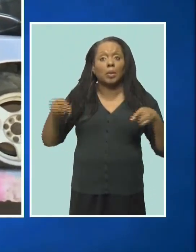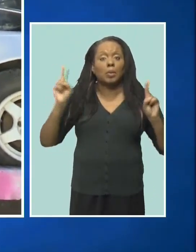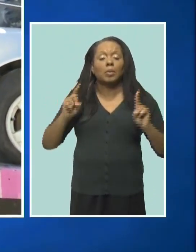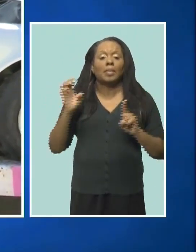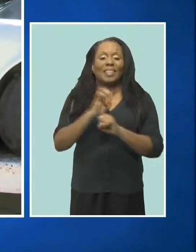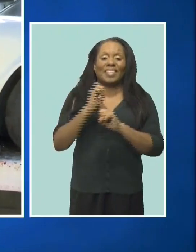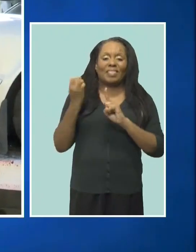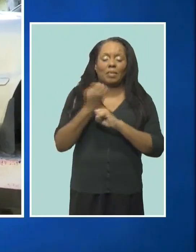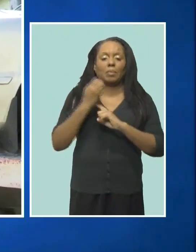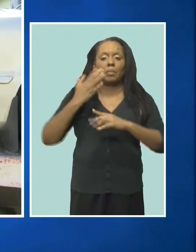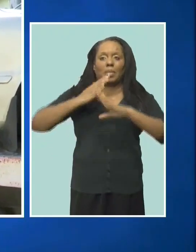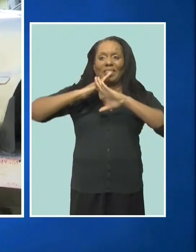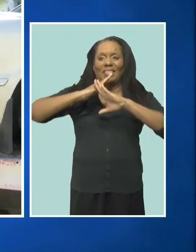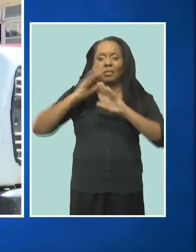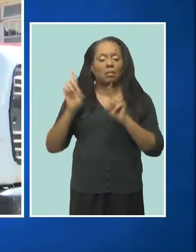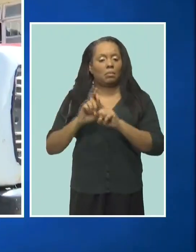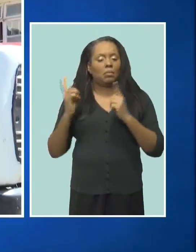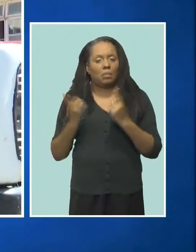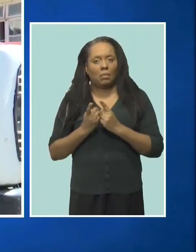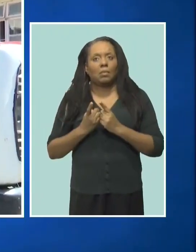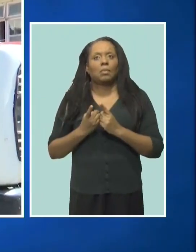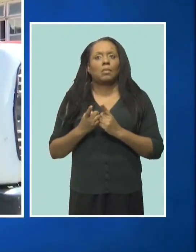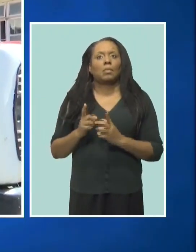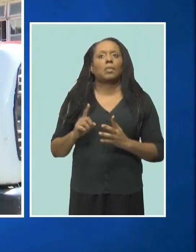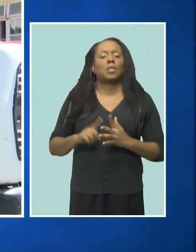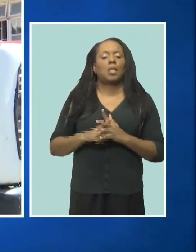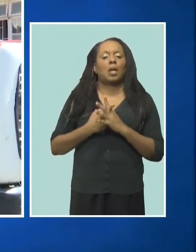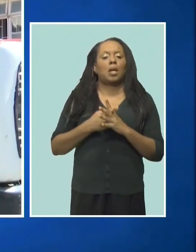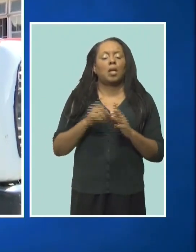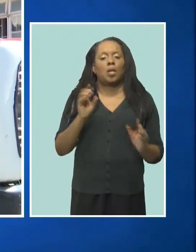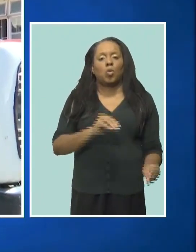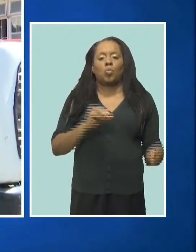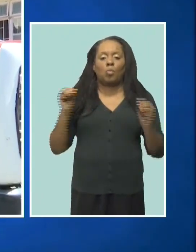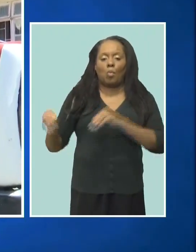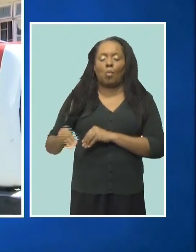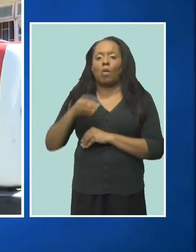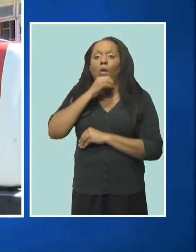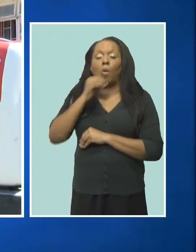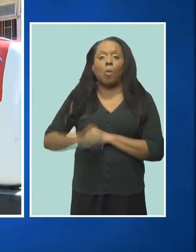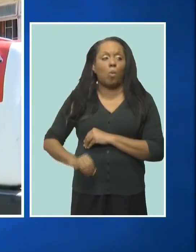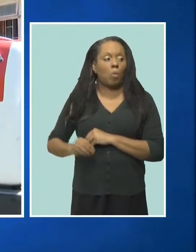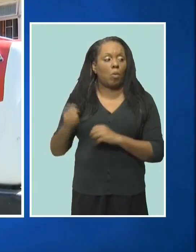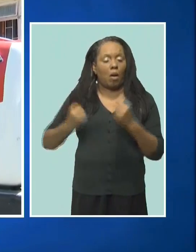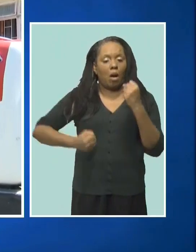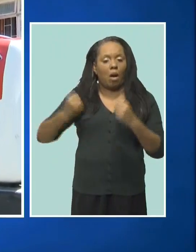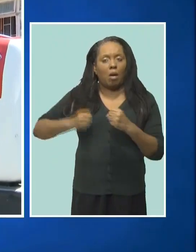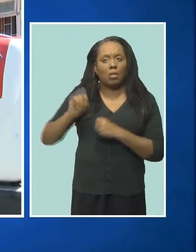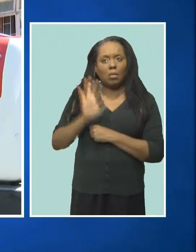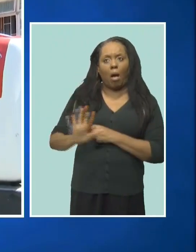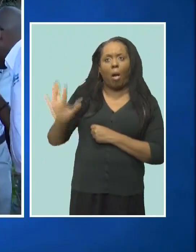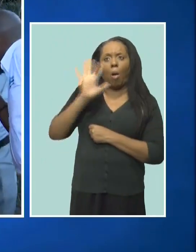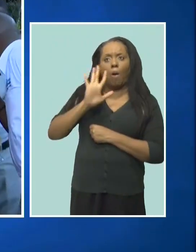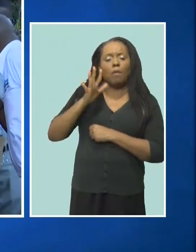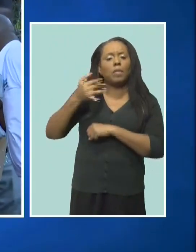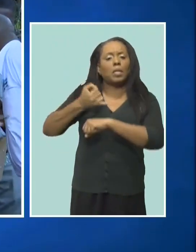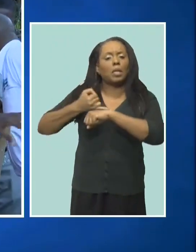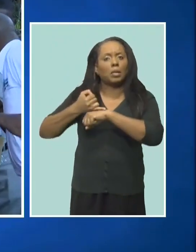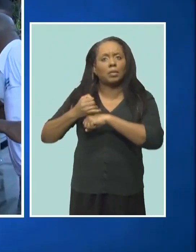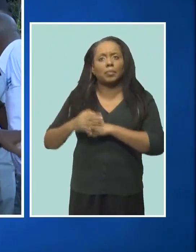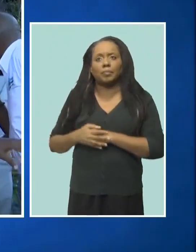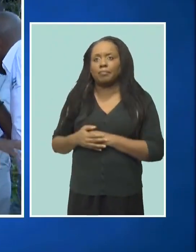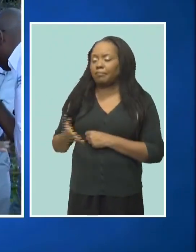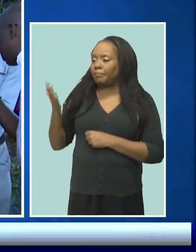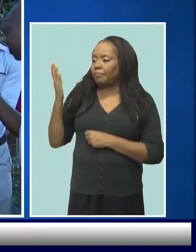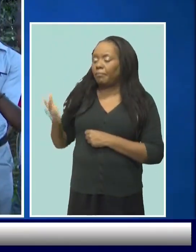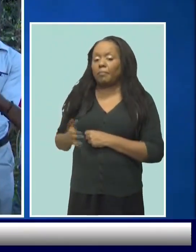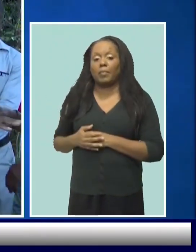Environmental Protection Department has started the removal of derelict vehicles from across the island. So far, we have one contractor